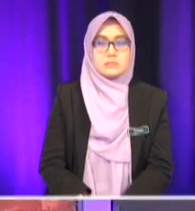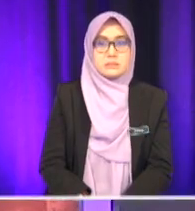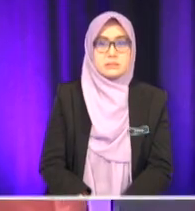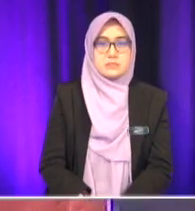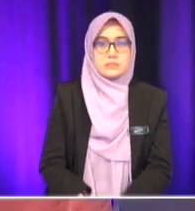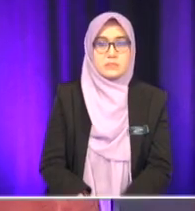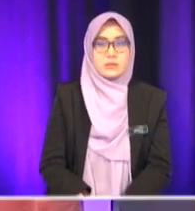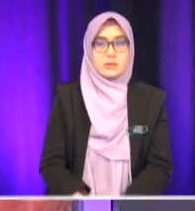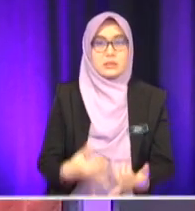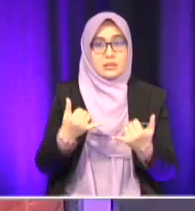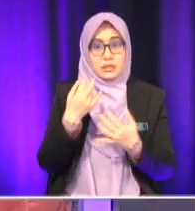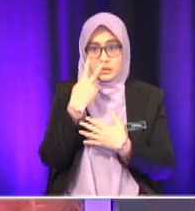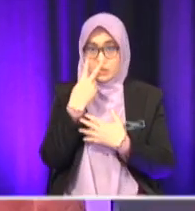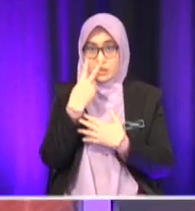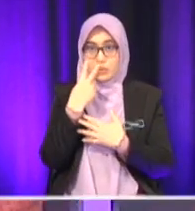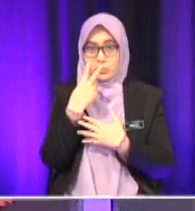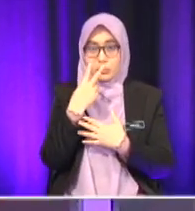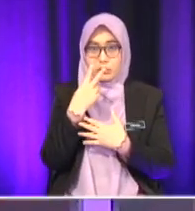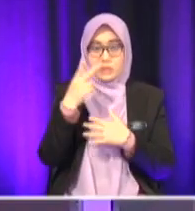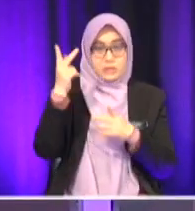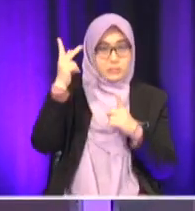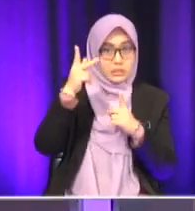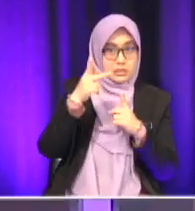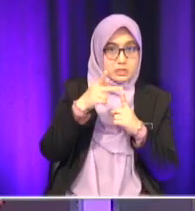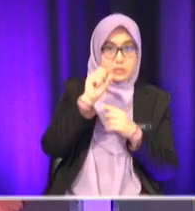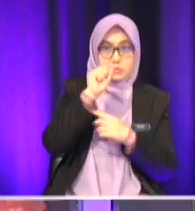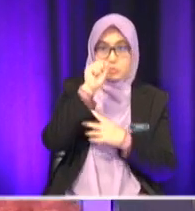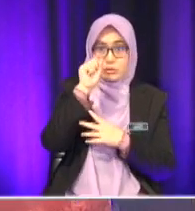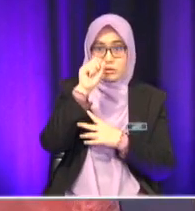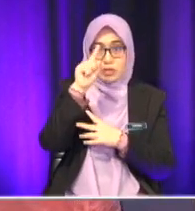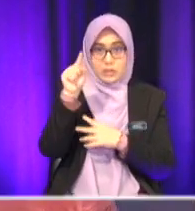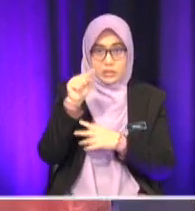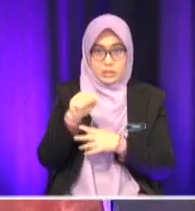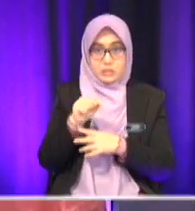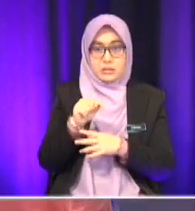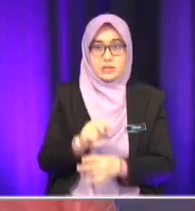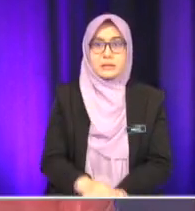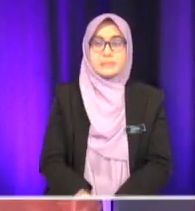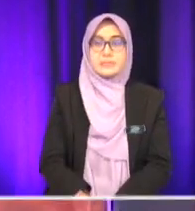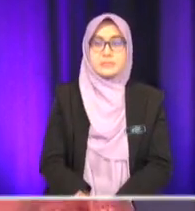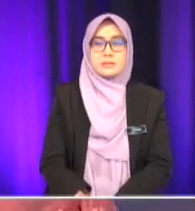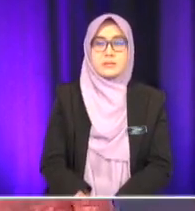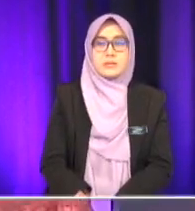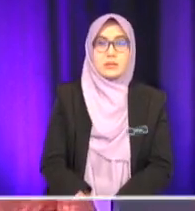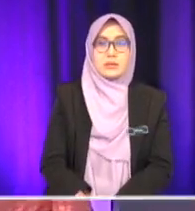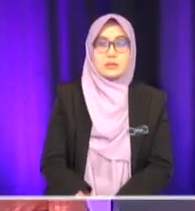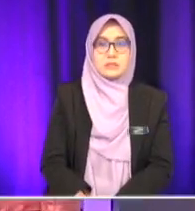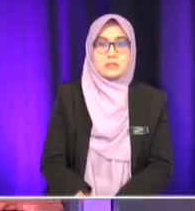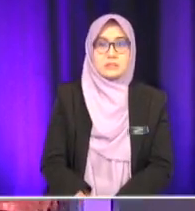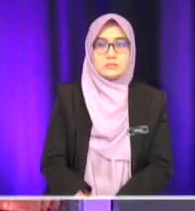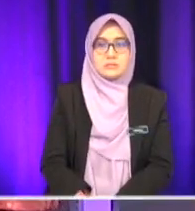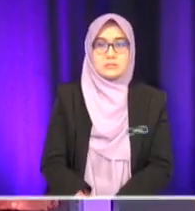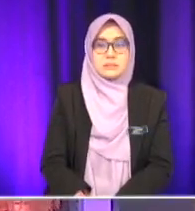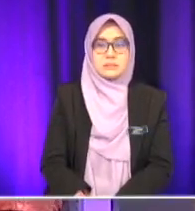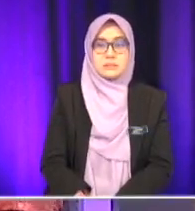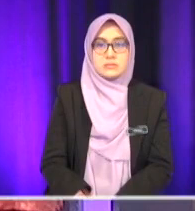look at the clue just now, we are talking about compulsory for everyone. Yes. Okay, so no choice, everyone.